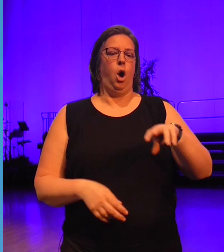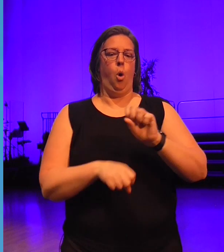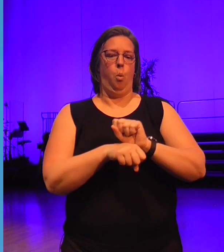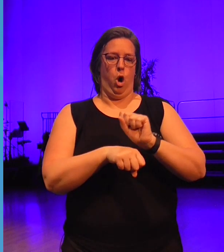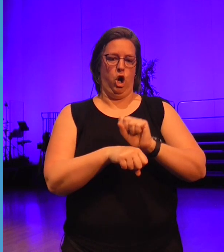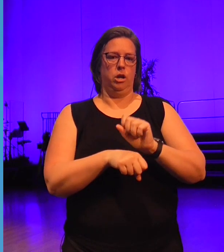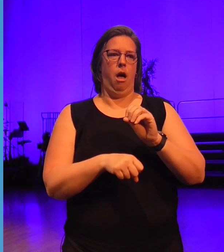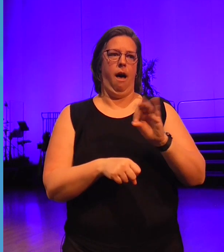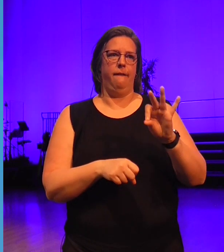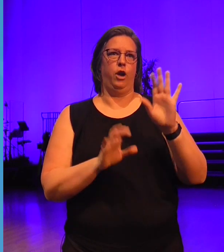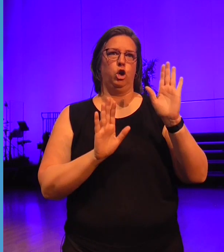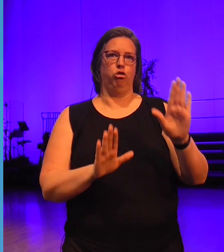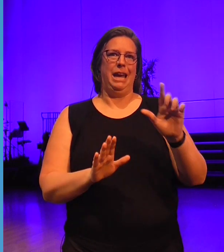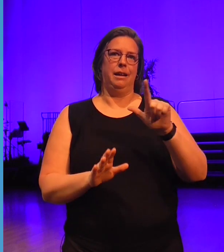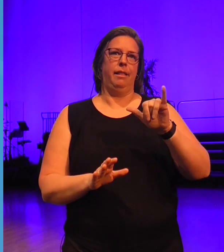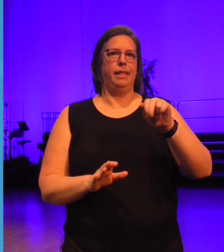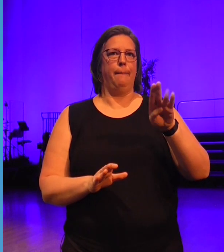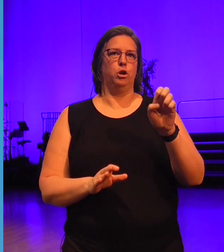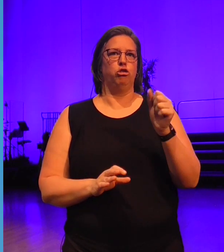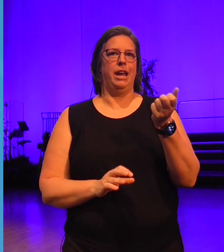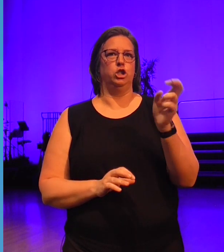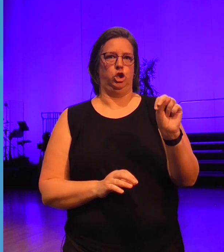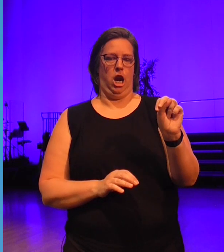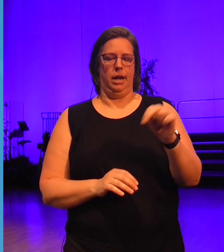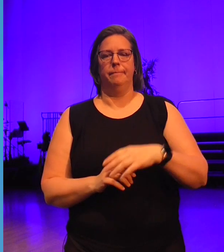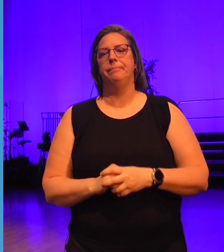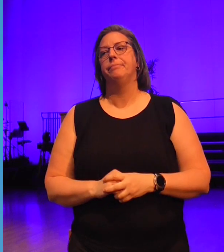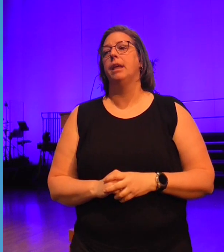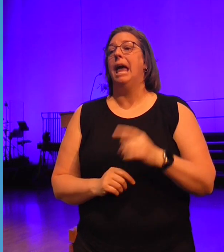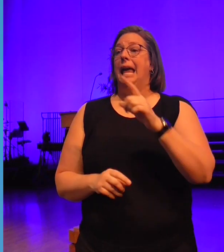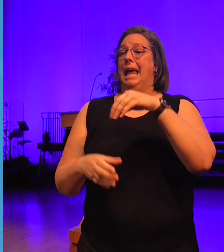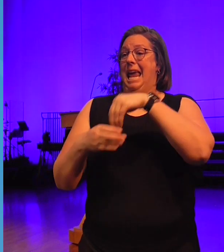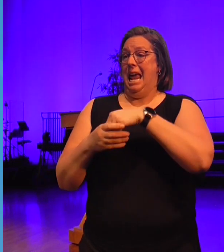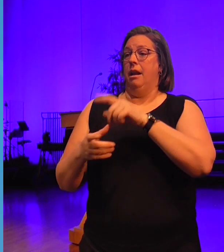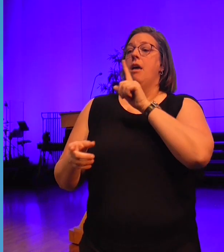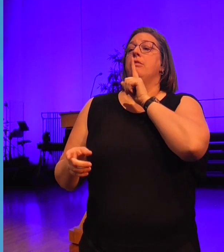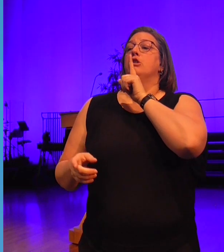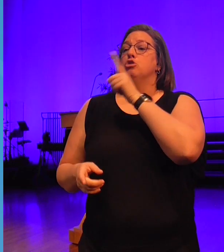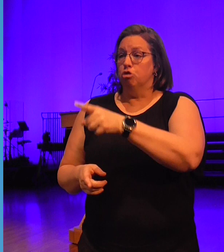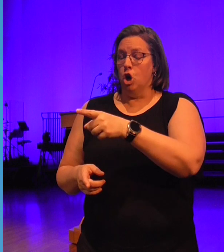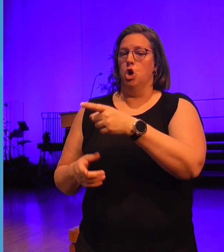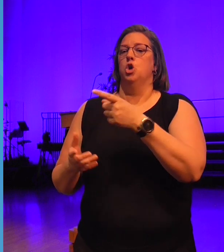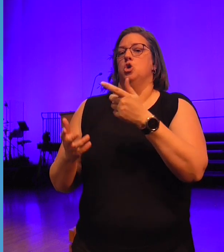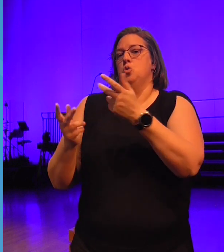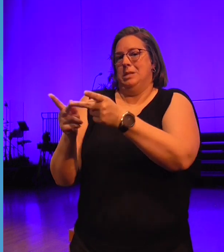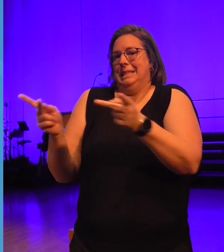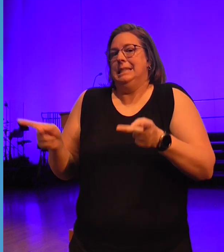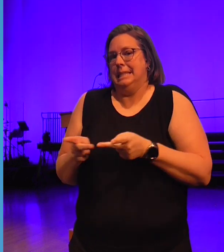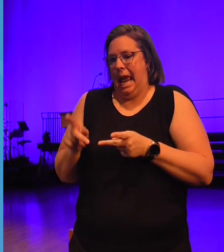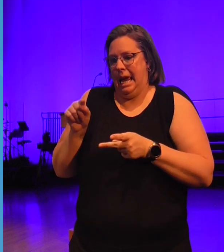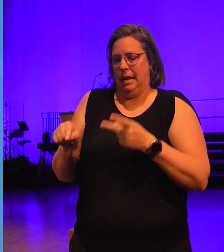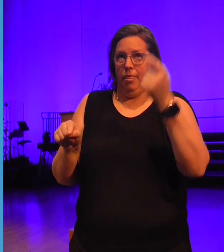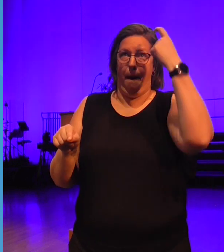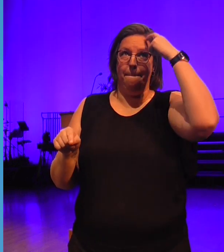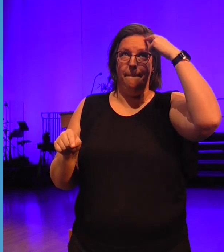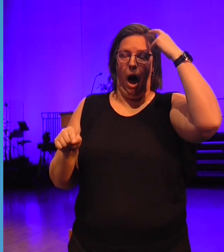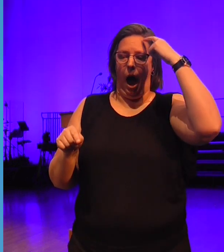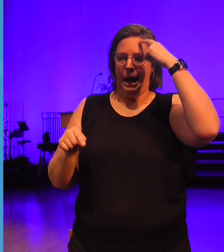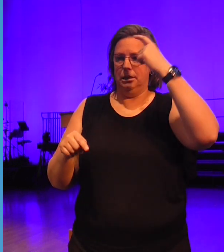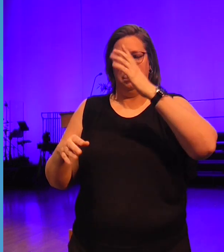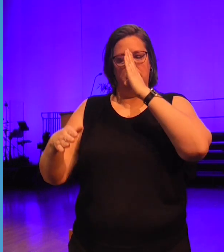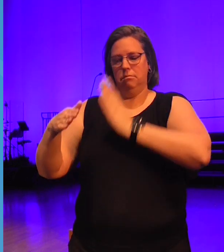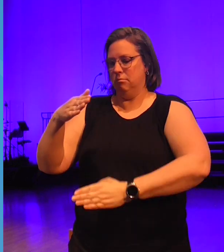says, in its true state, mind is naked, immaculate, transparent,